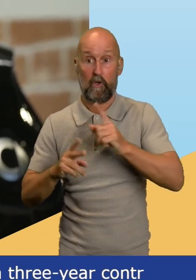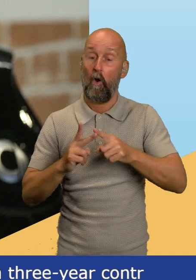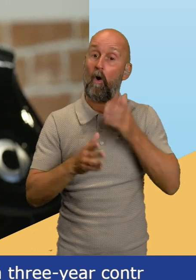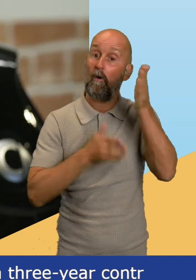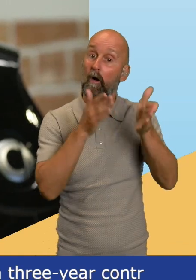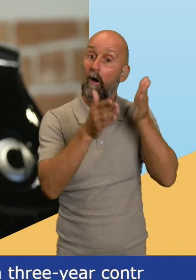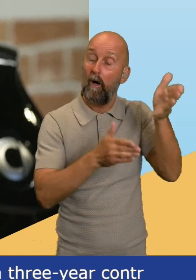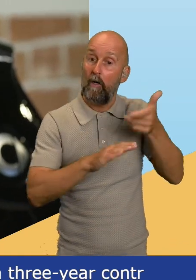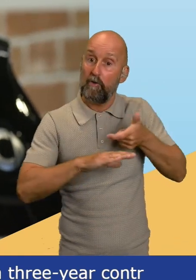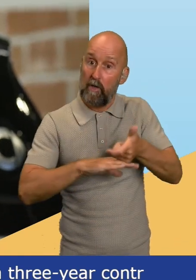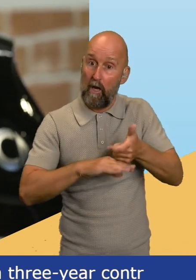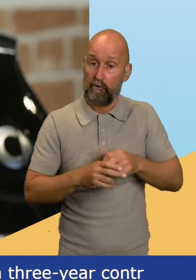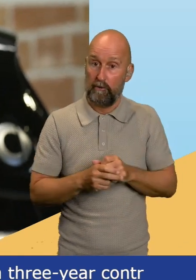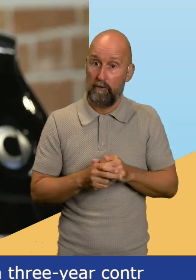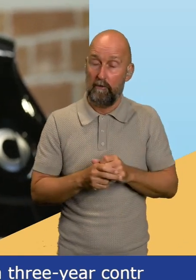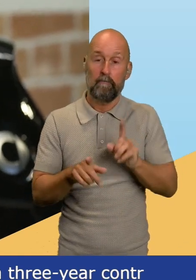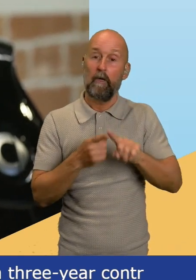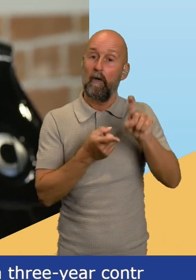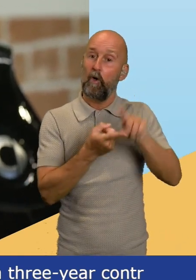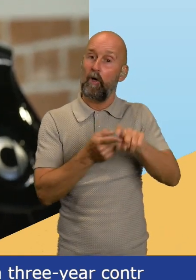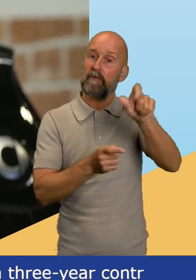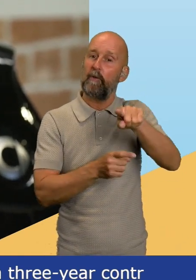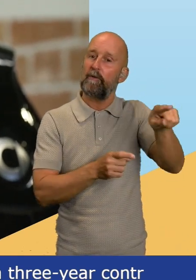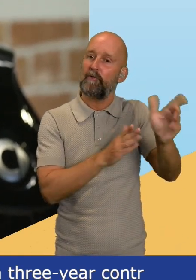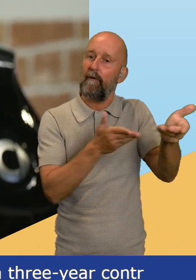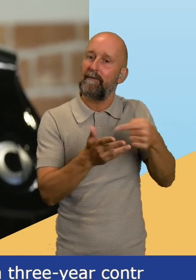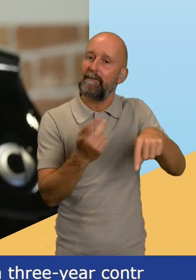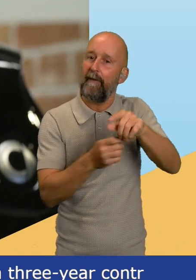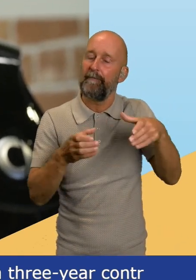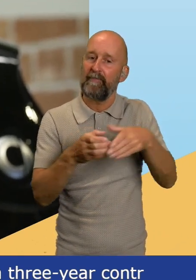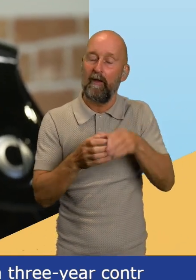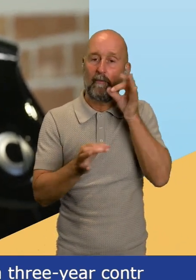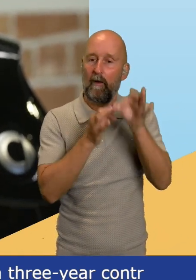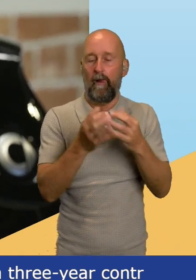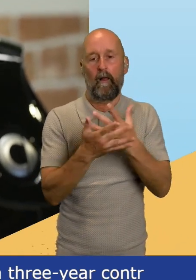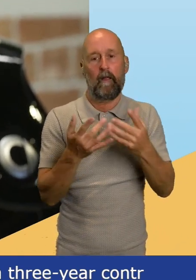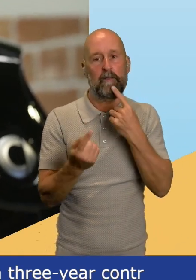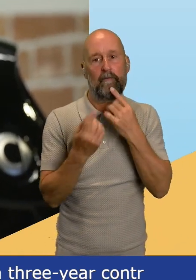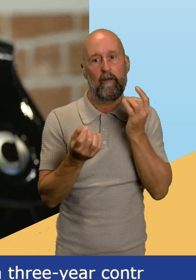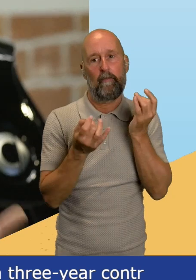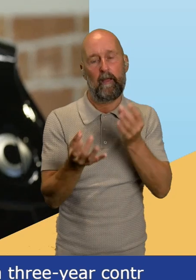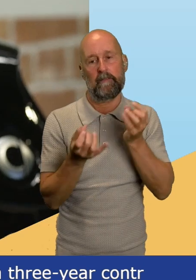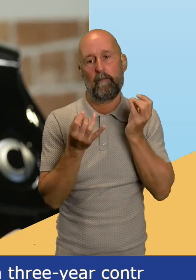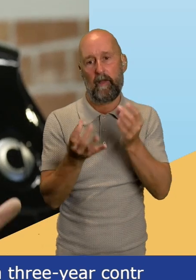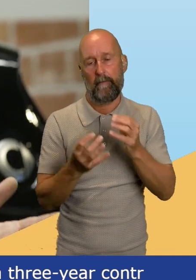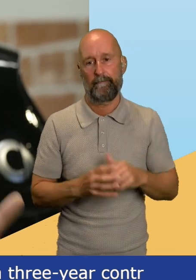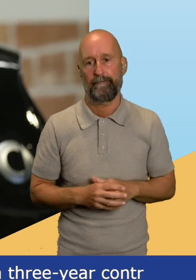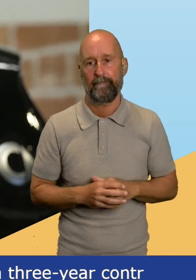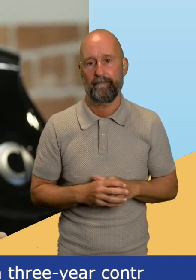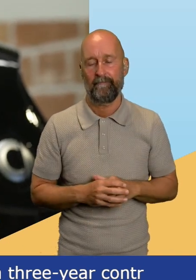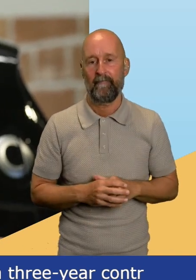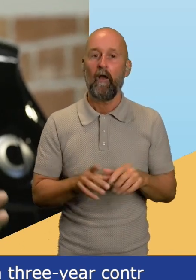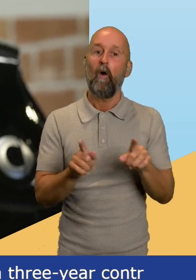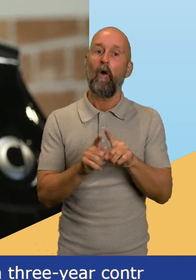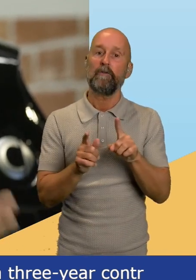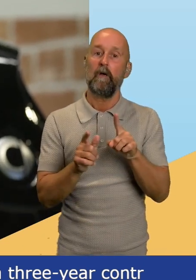And we've got a dedicated customer services team for if you've got any questions. And we've provided loads of information on the internet. We've also got our EV